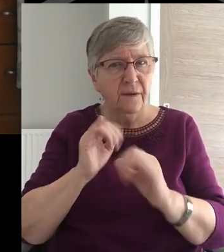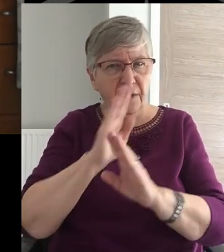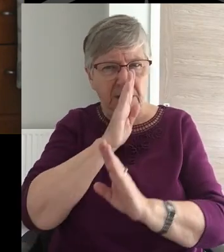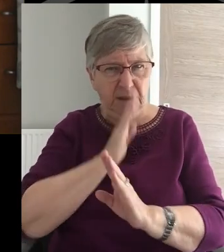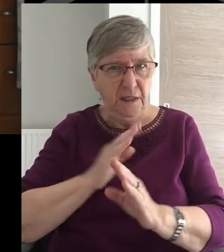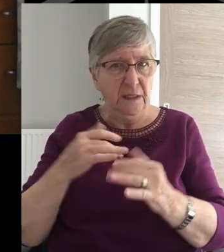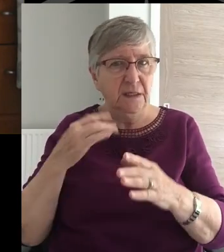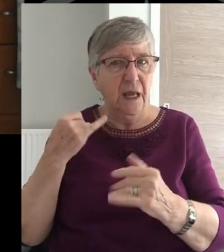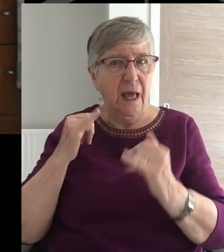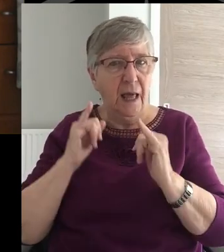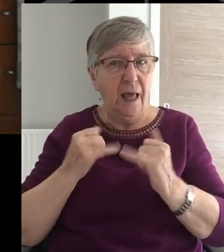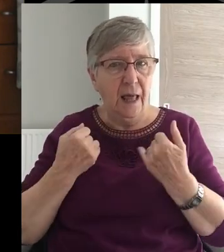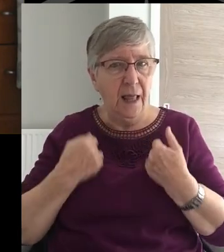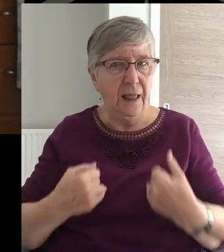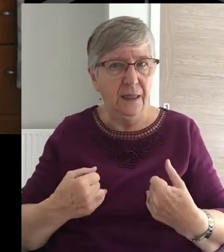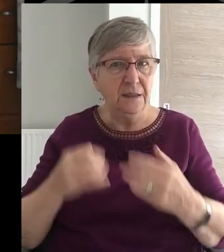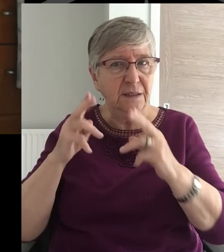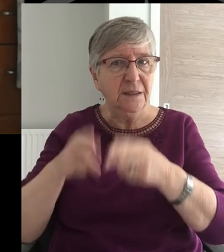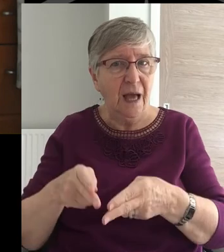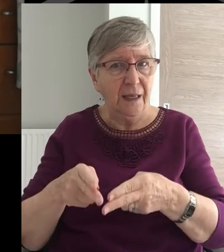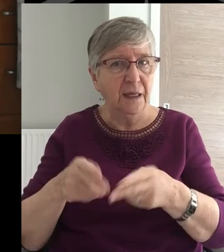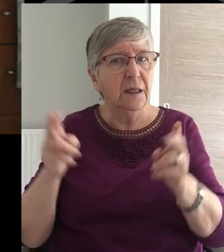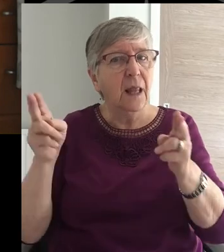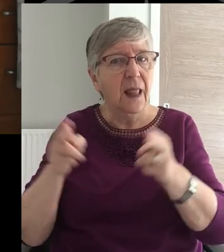less, and we are thankful for that.